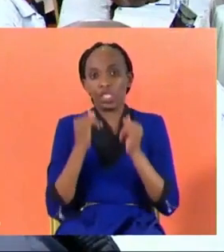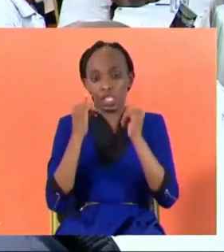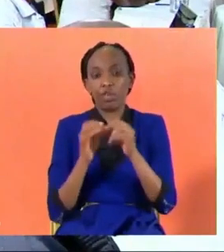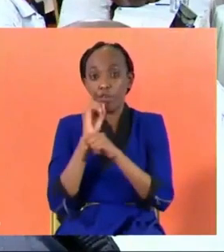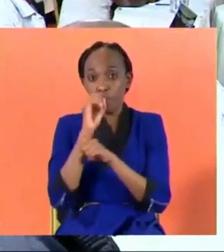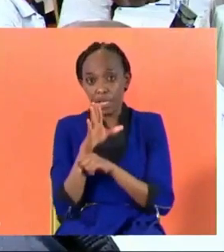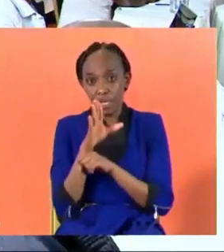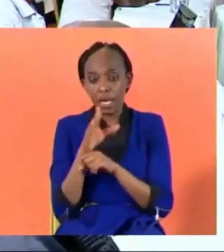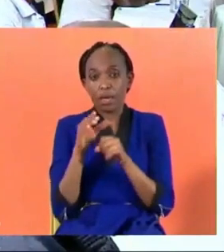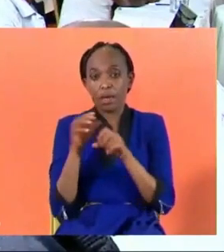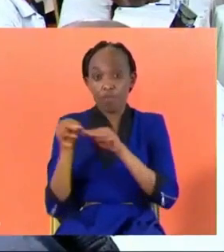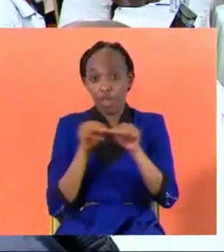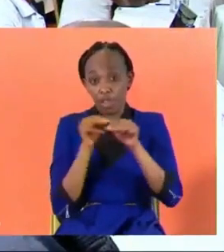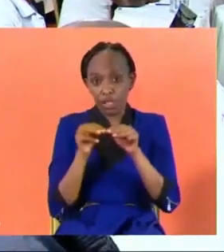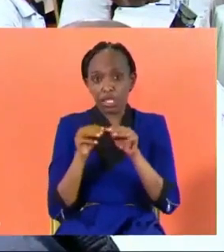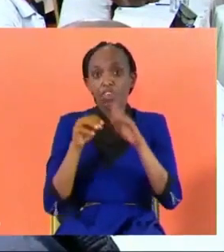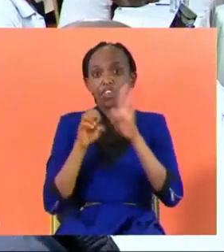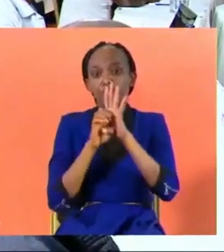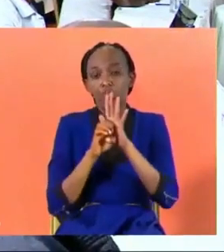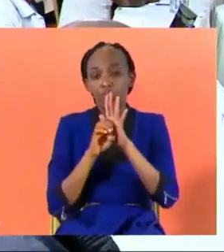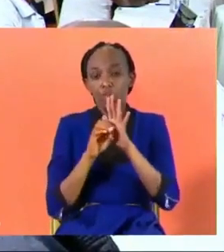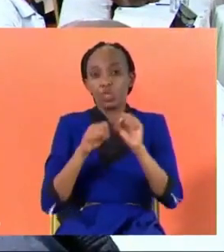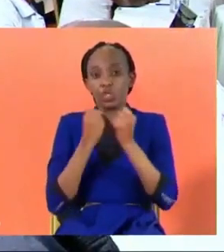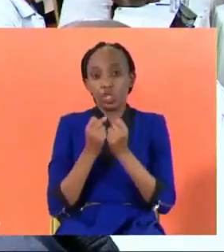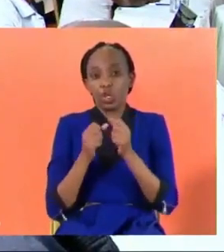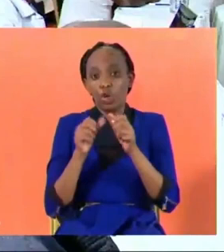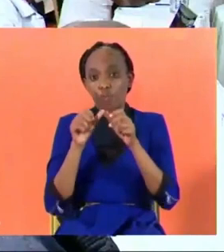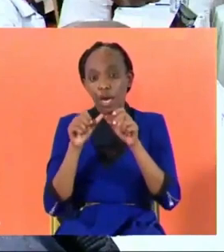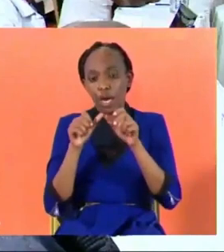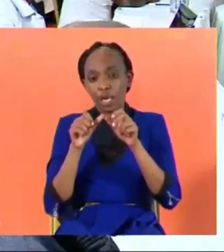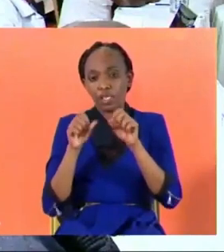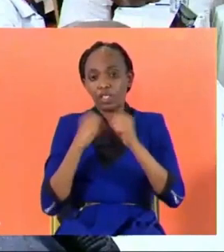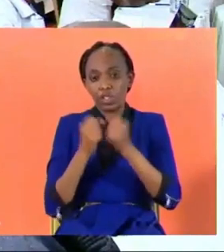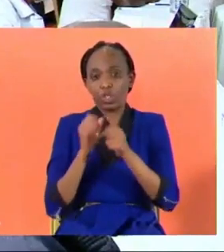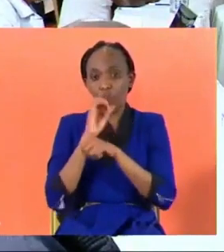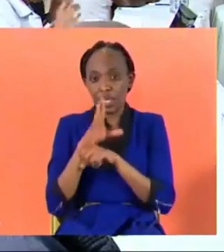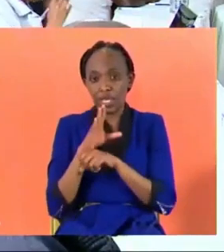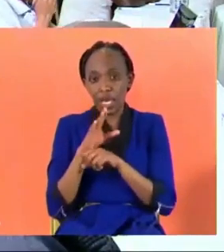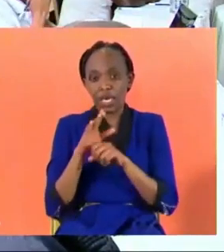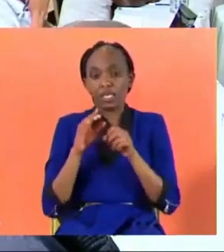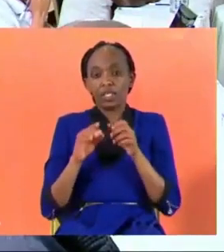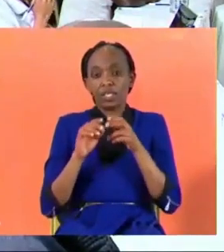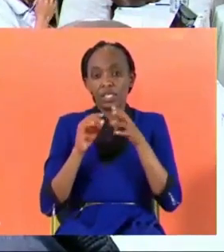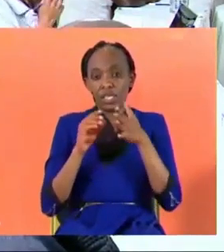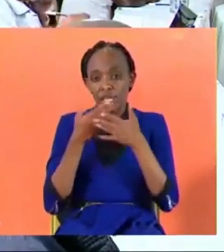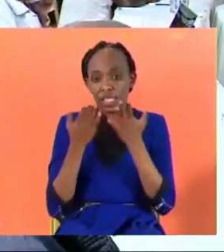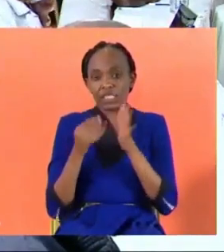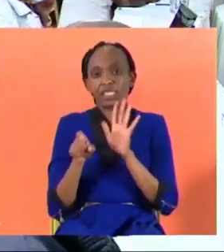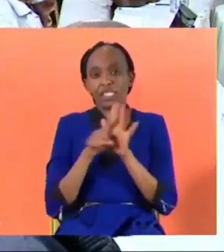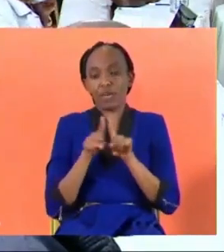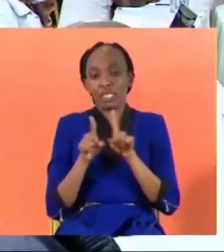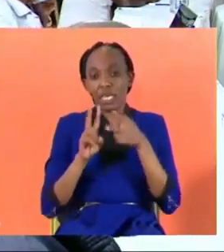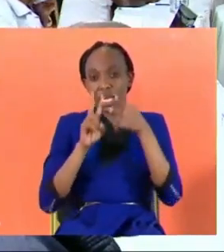media methods, such as social media. Things like hashtags have the ability to have stories such as debt